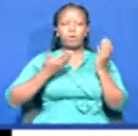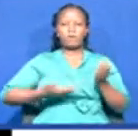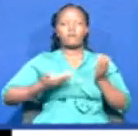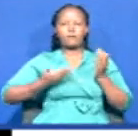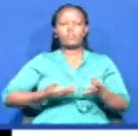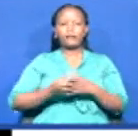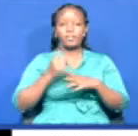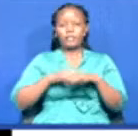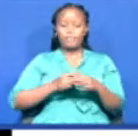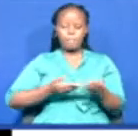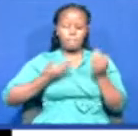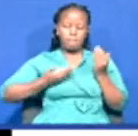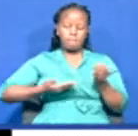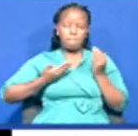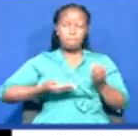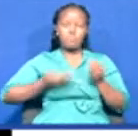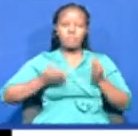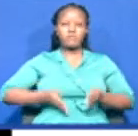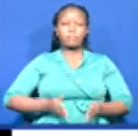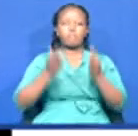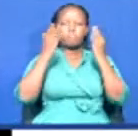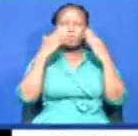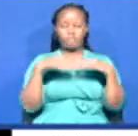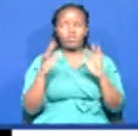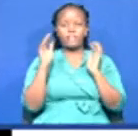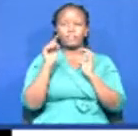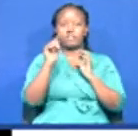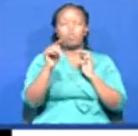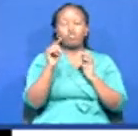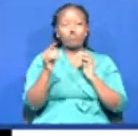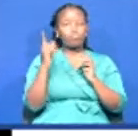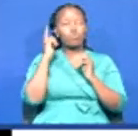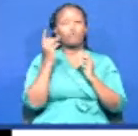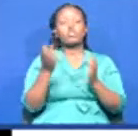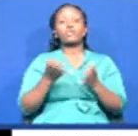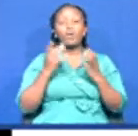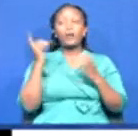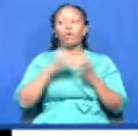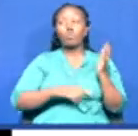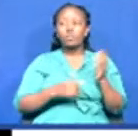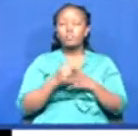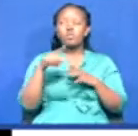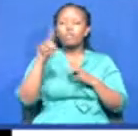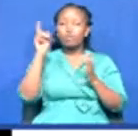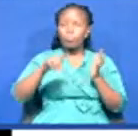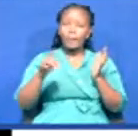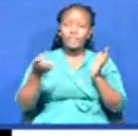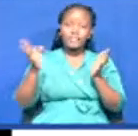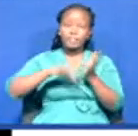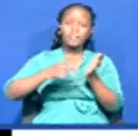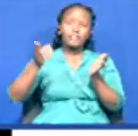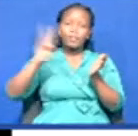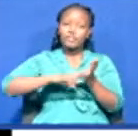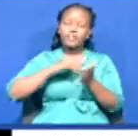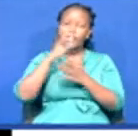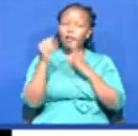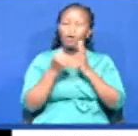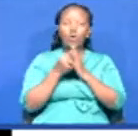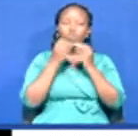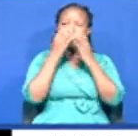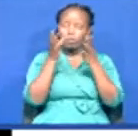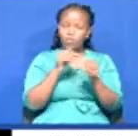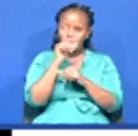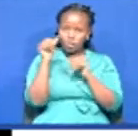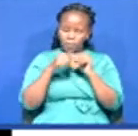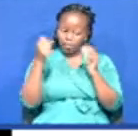born, of course, you are required by law to register the details about that particular child,